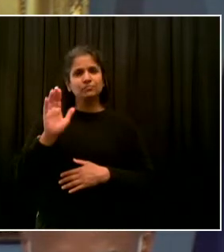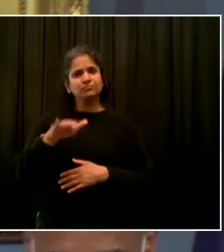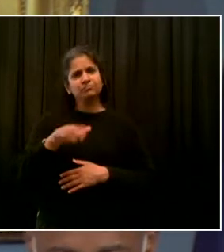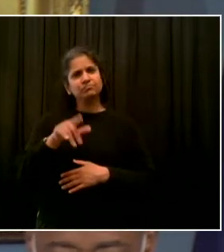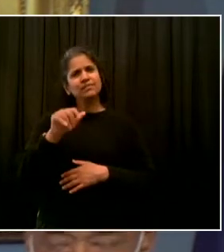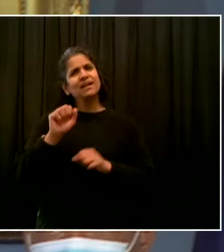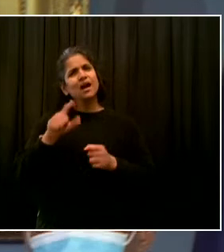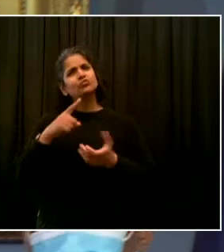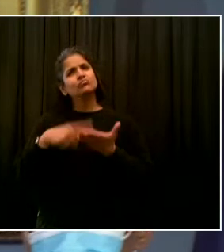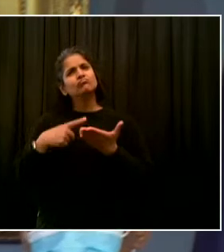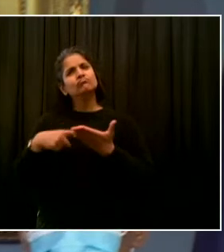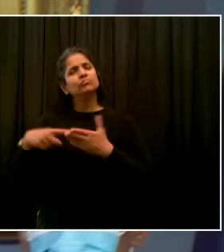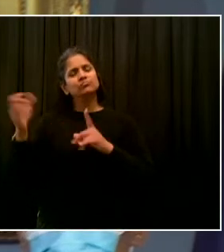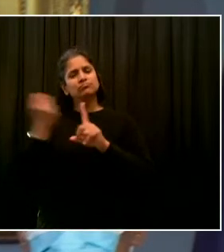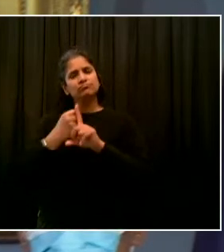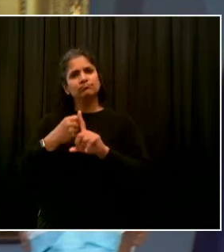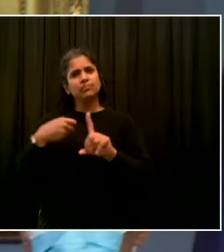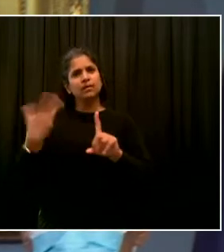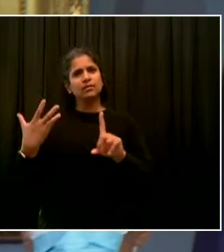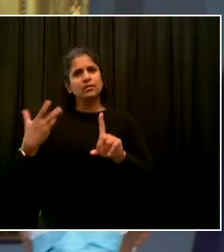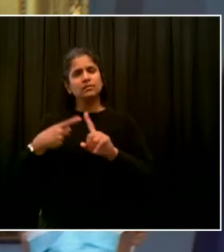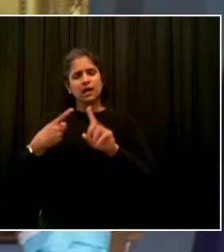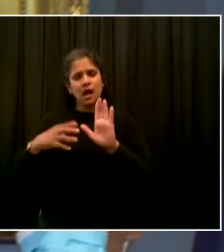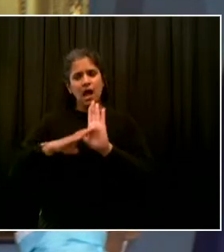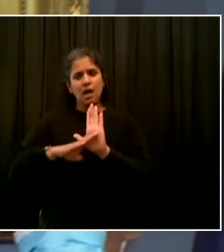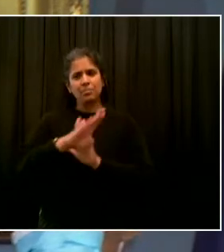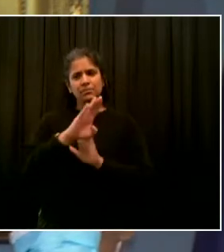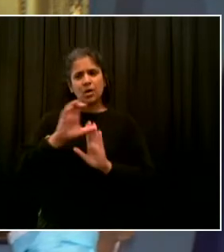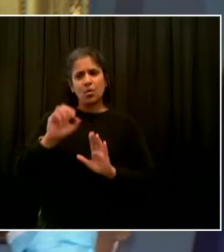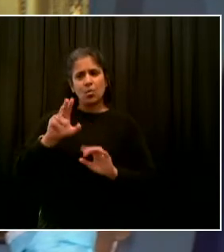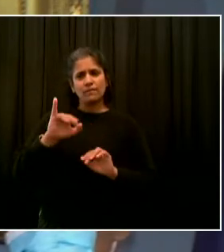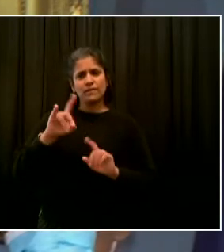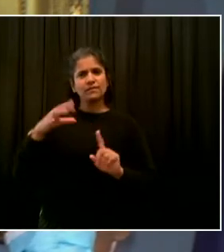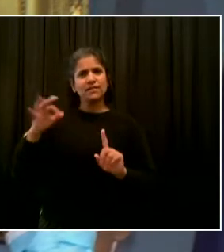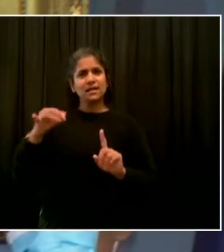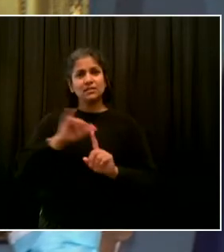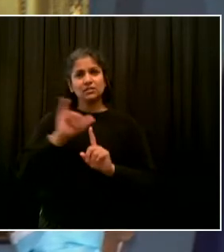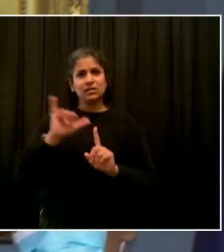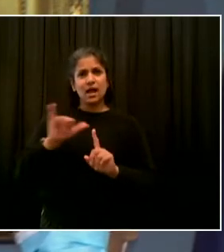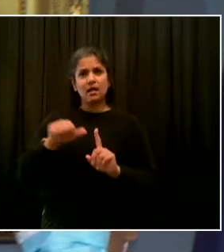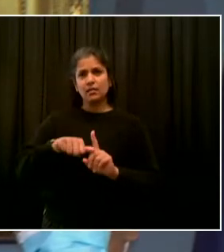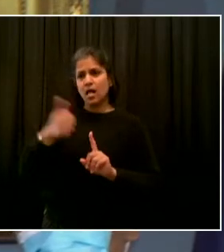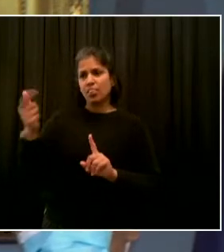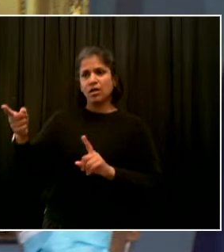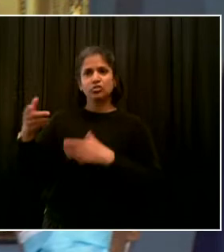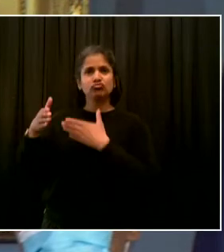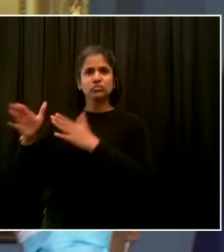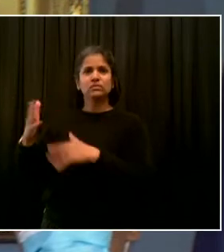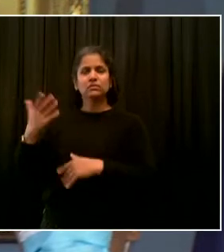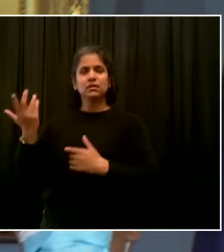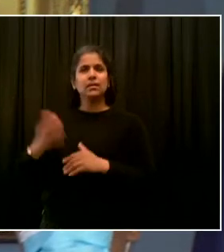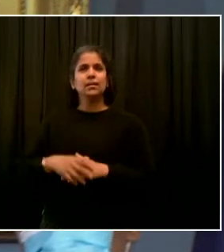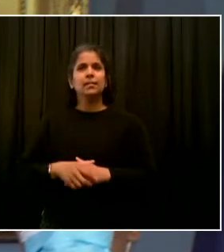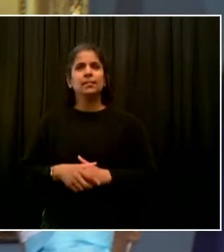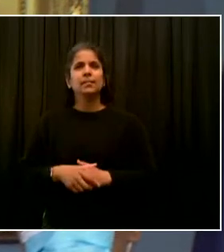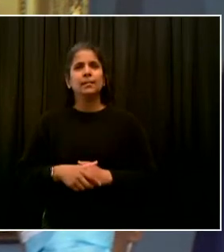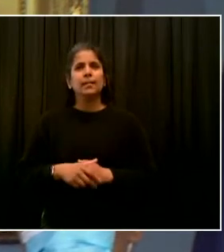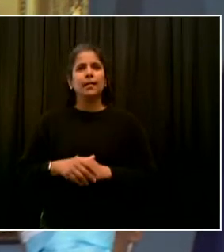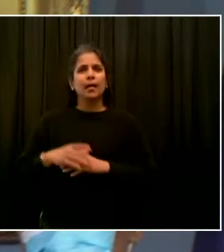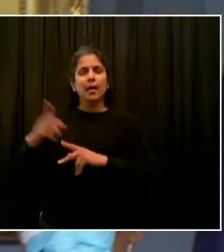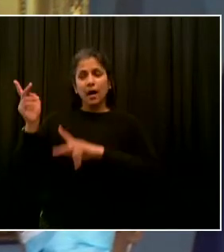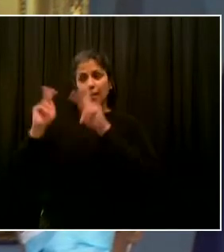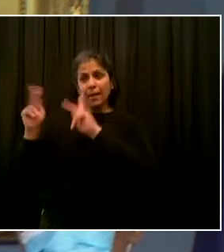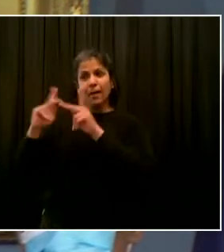again? Like other waves, as you might expect, the people who are out and about the most,